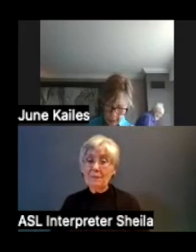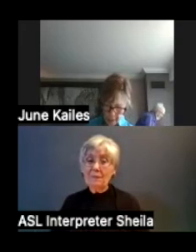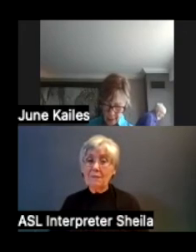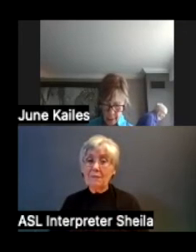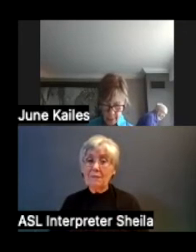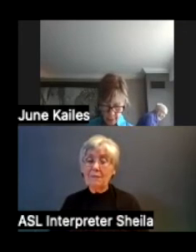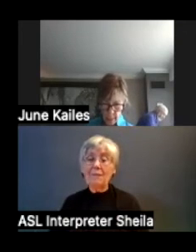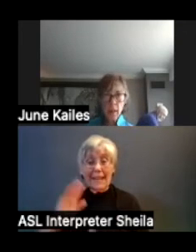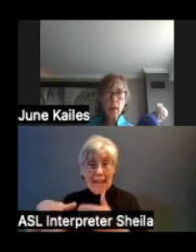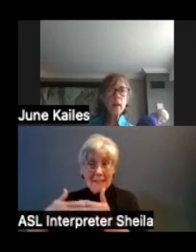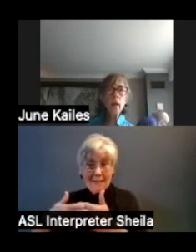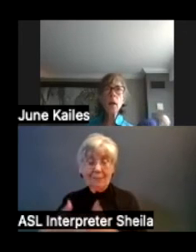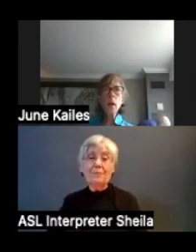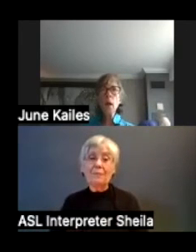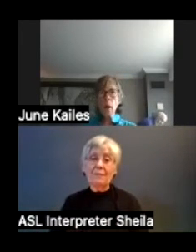Next slide.